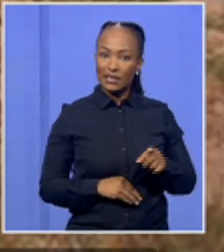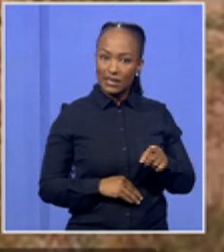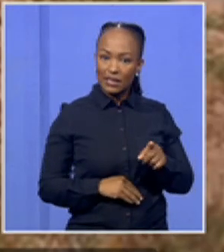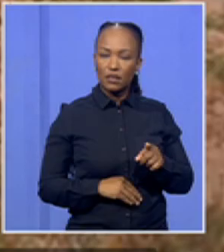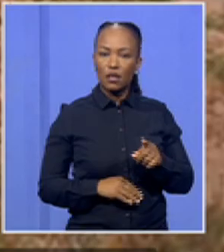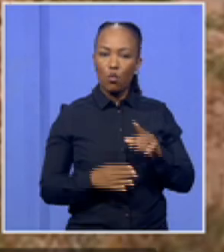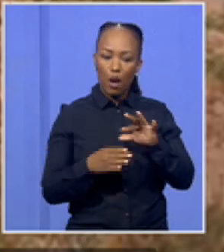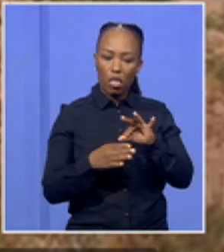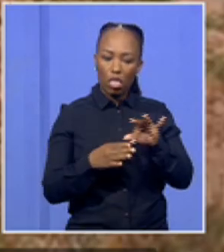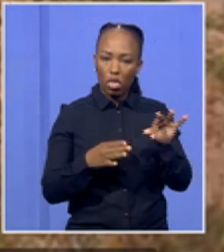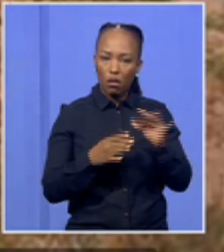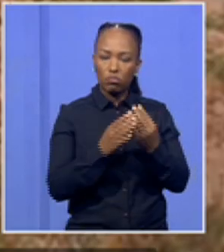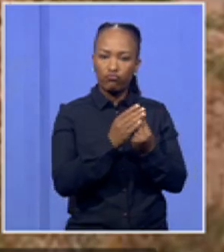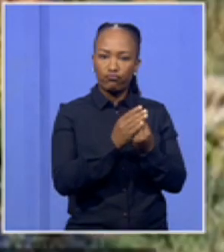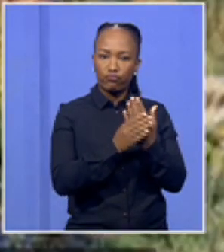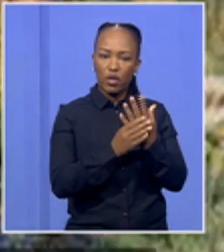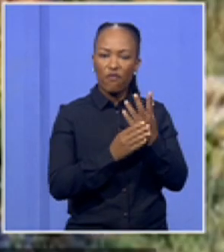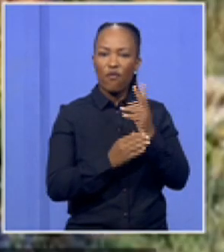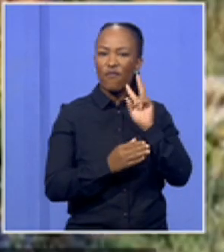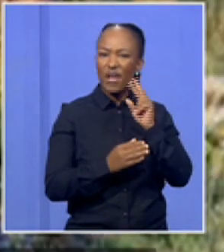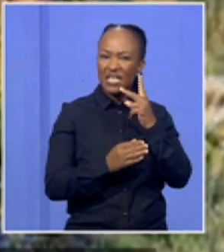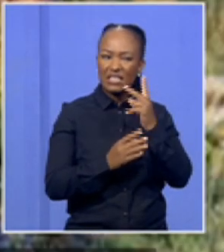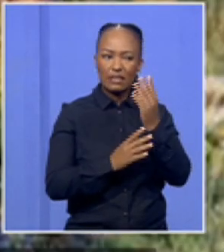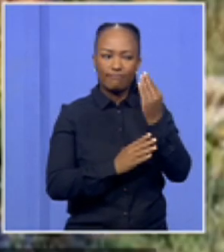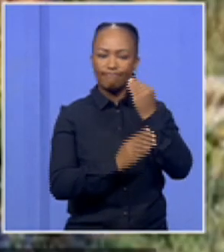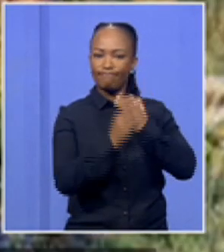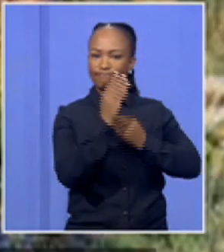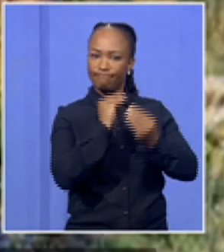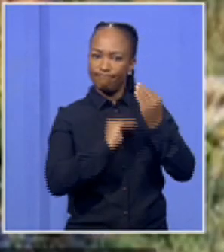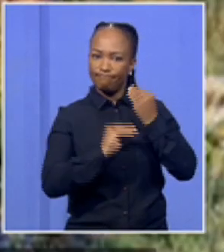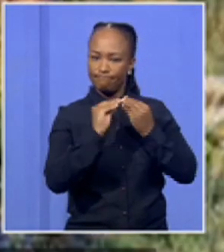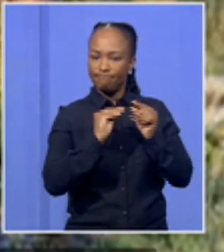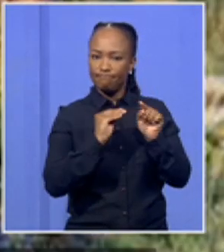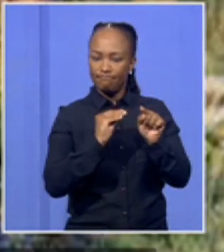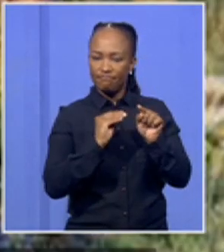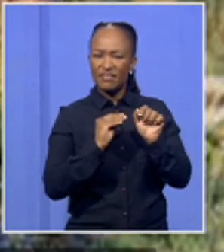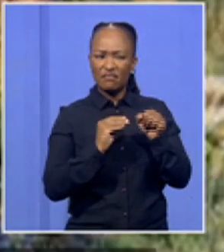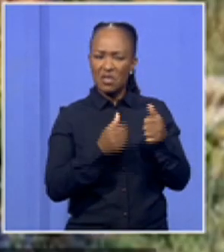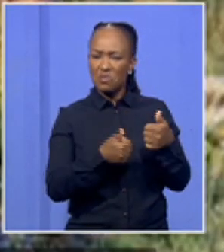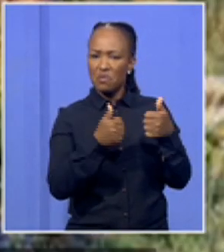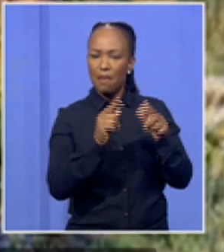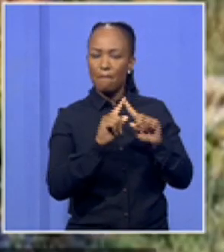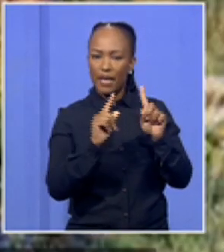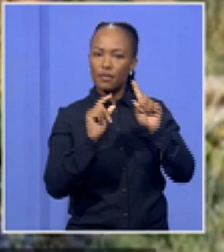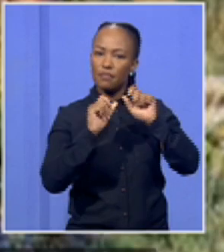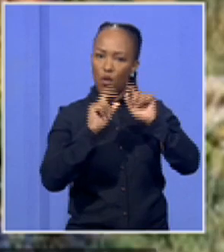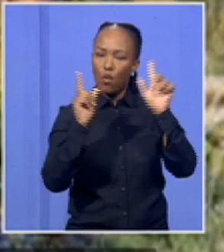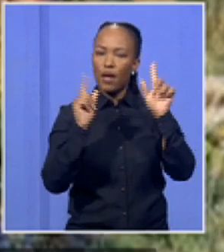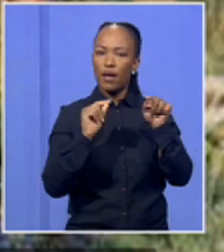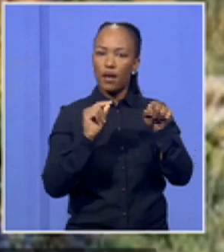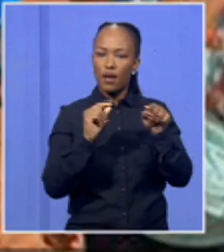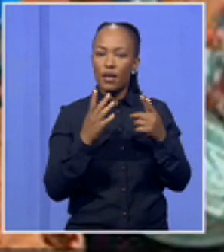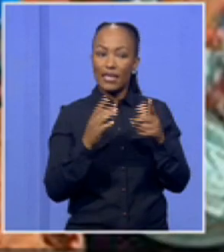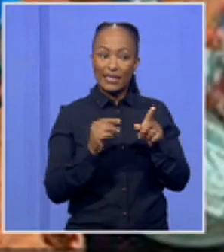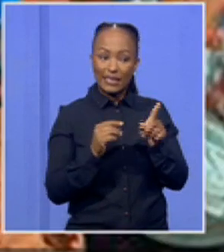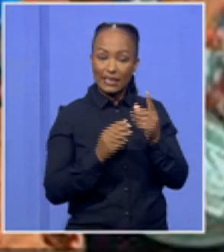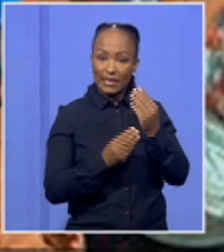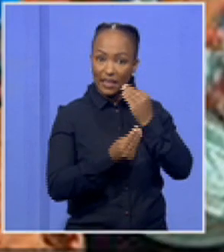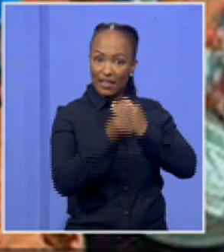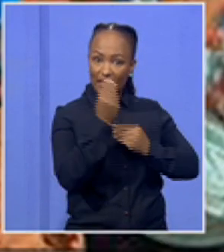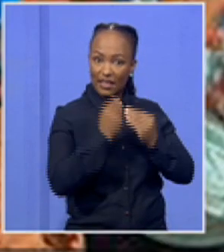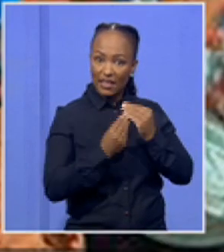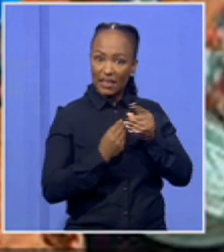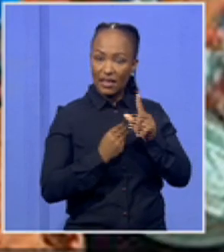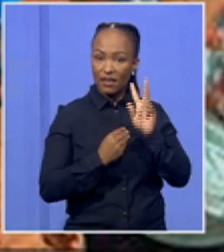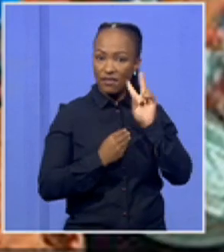for your body. You can do so, but you need to be aware of certain specifics of those plant-based diets. You already mentioned you have to be